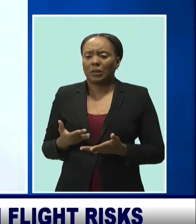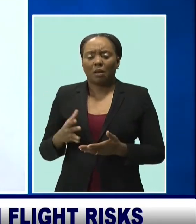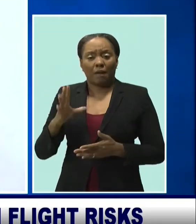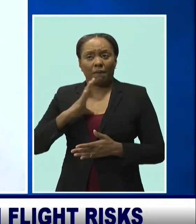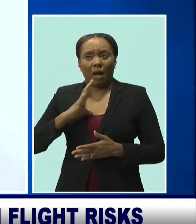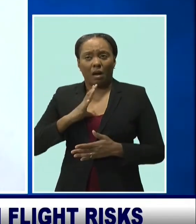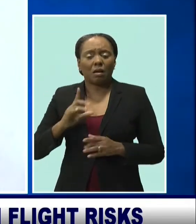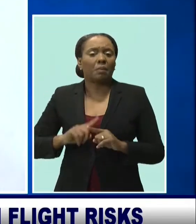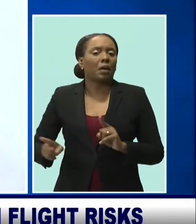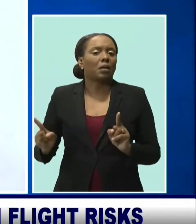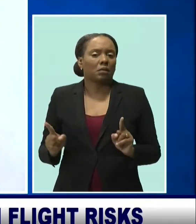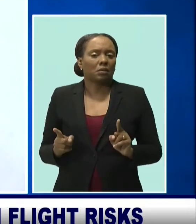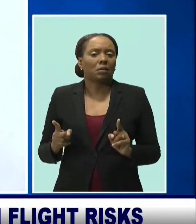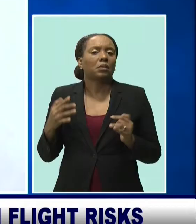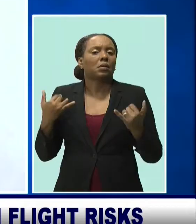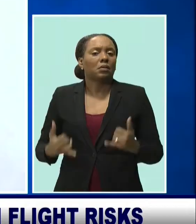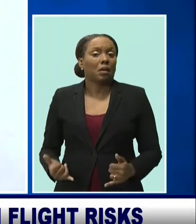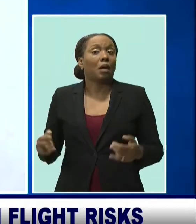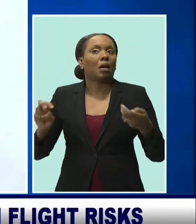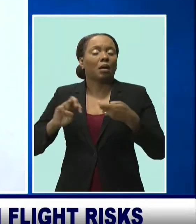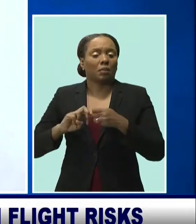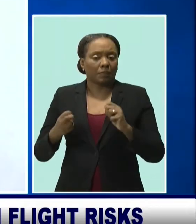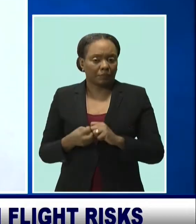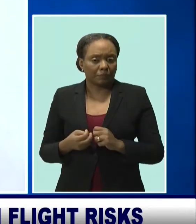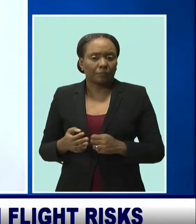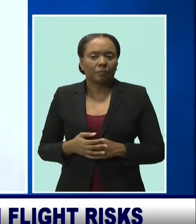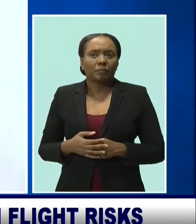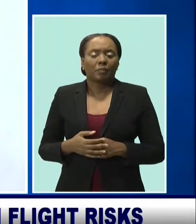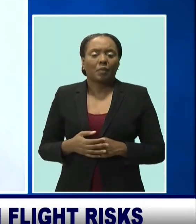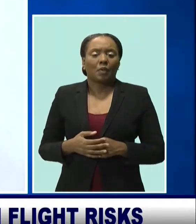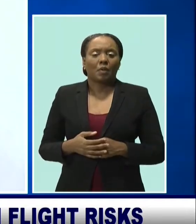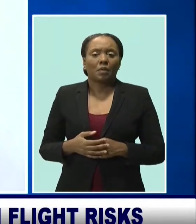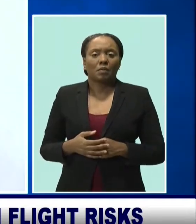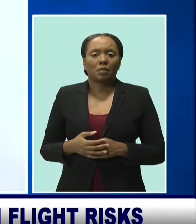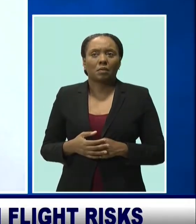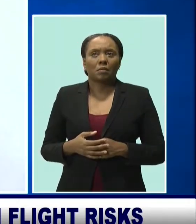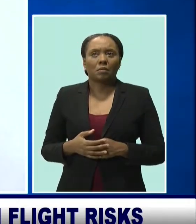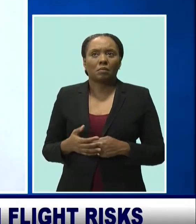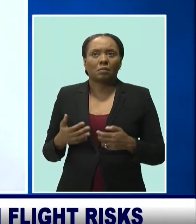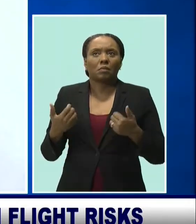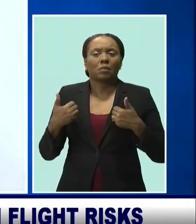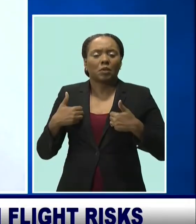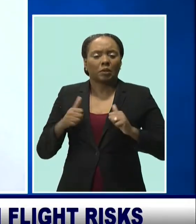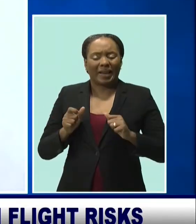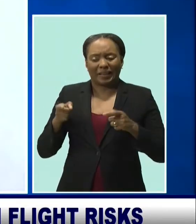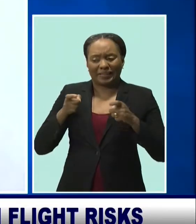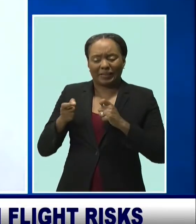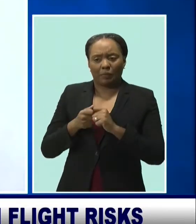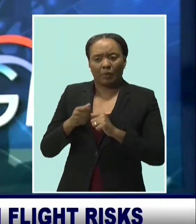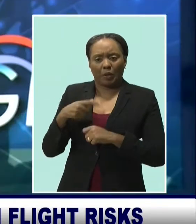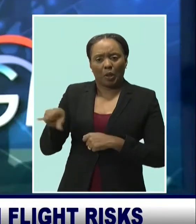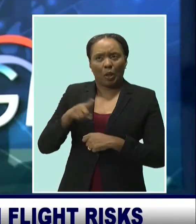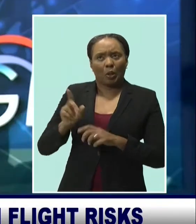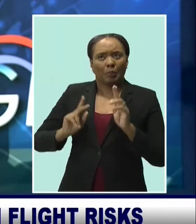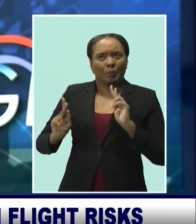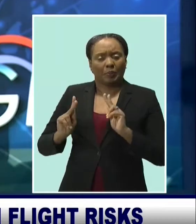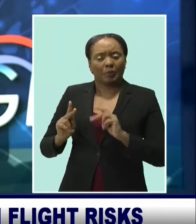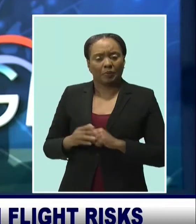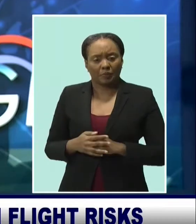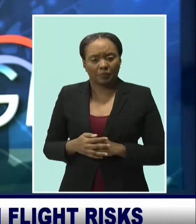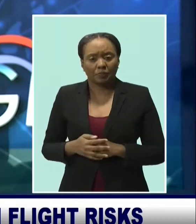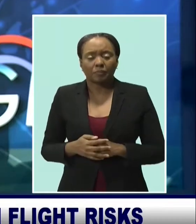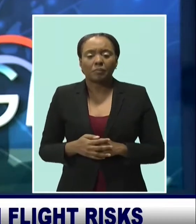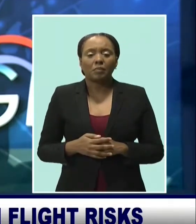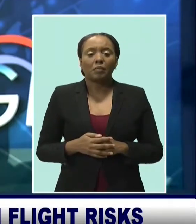is an increasing concern in the 40 to 50 age group, and so we have attempted to ban those individuals as well. Dr.